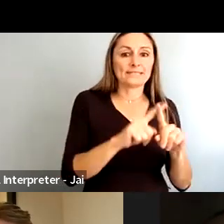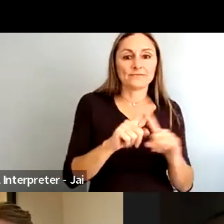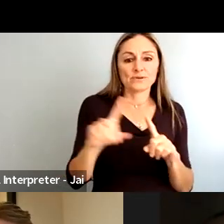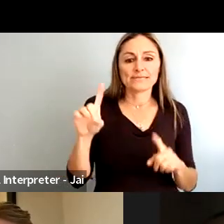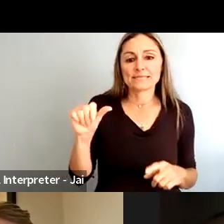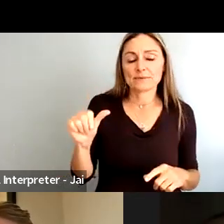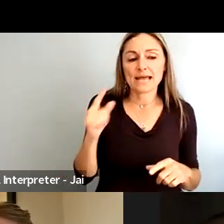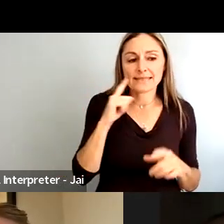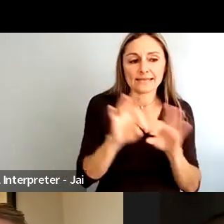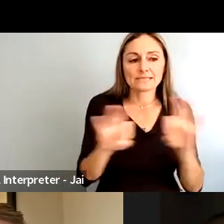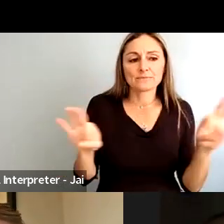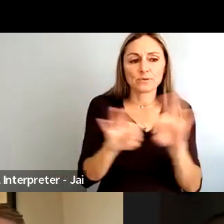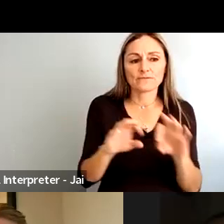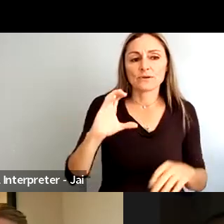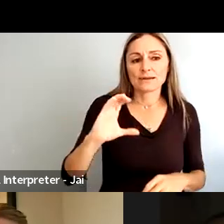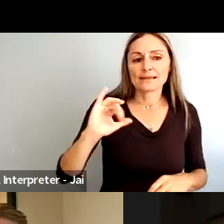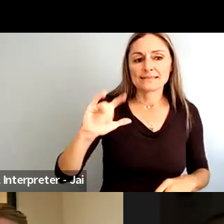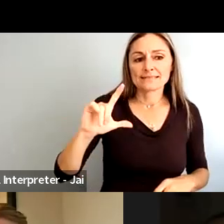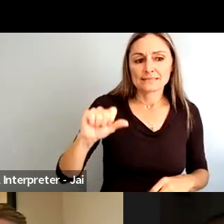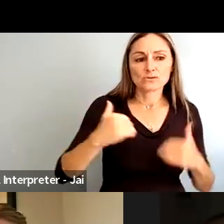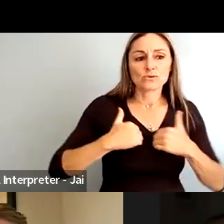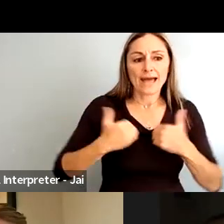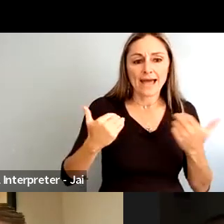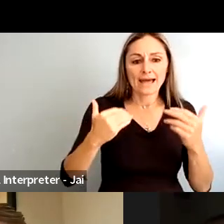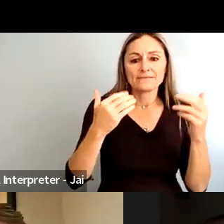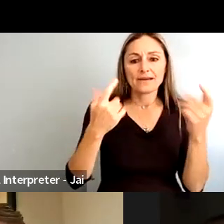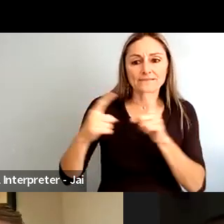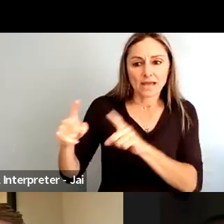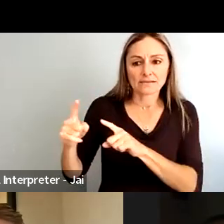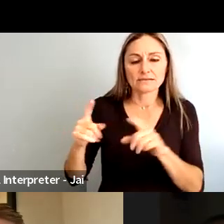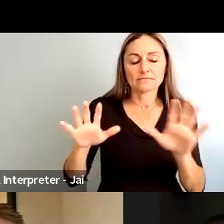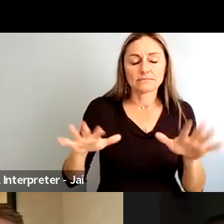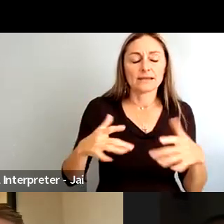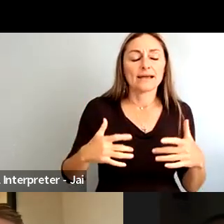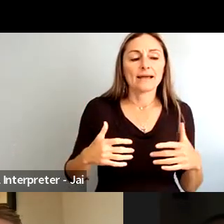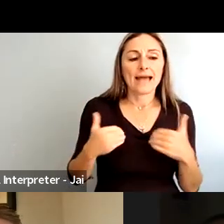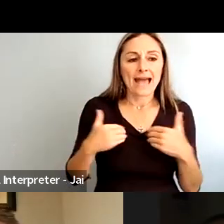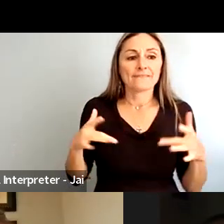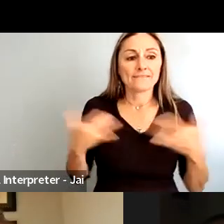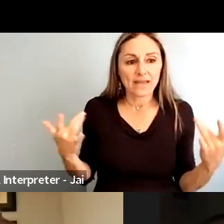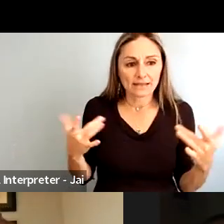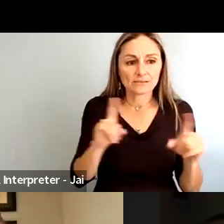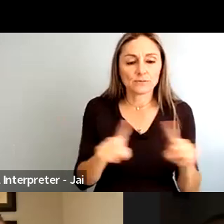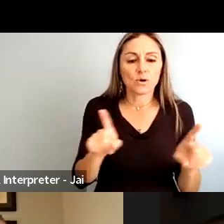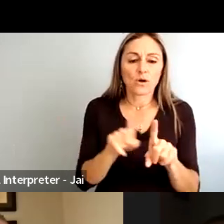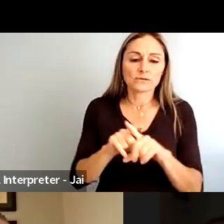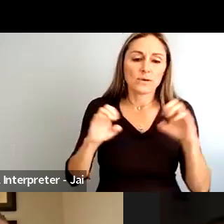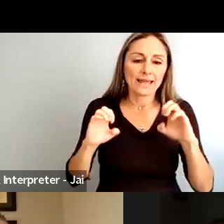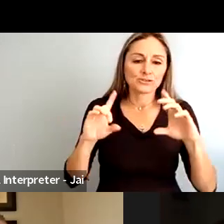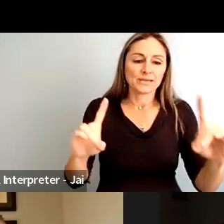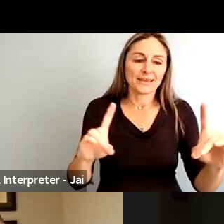for CILs to have events, but also making sure that we're educating as much as possible as